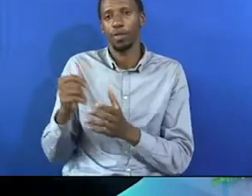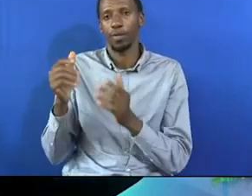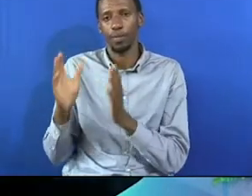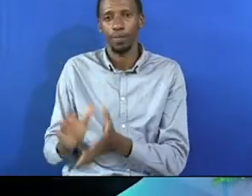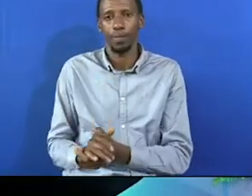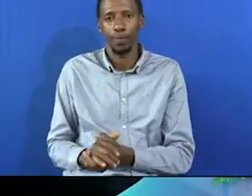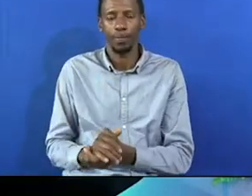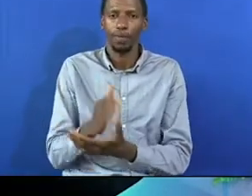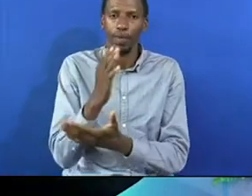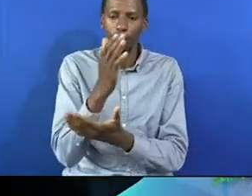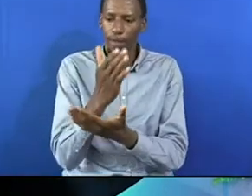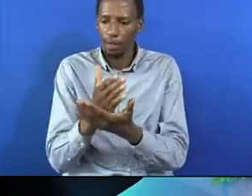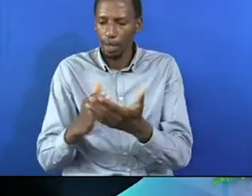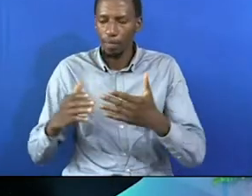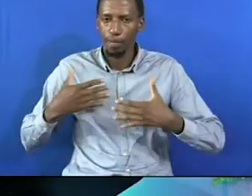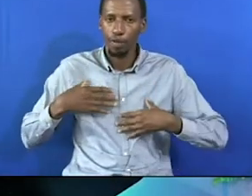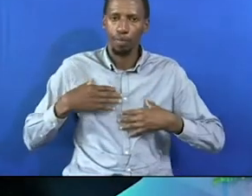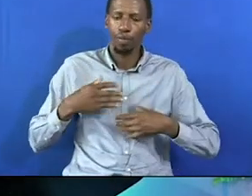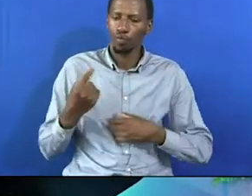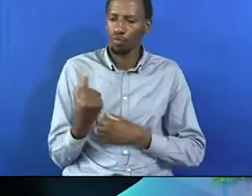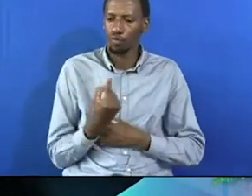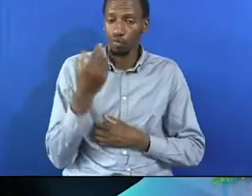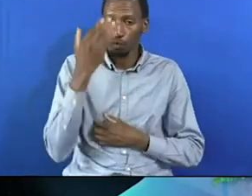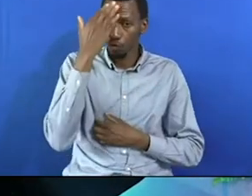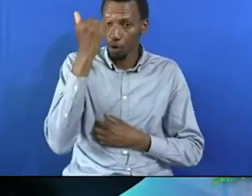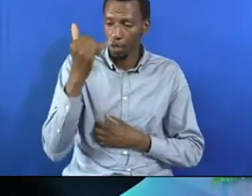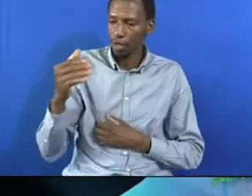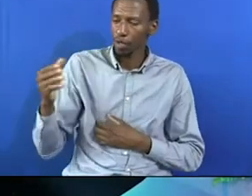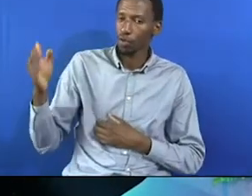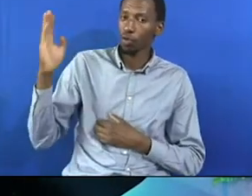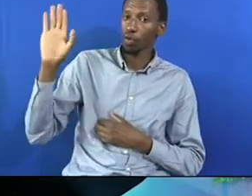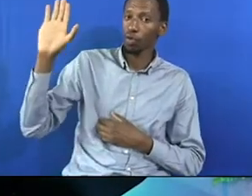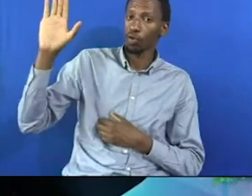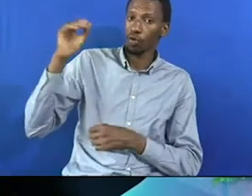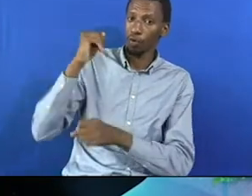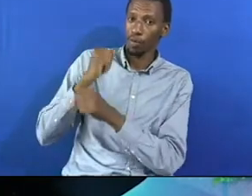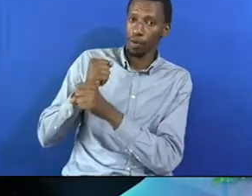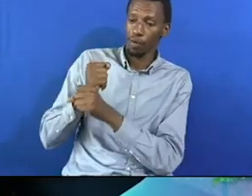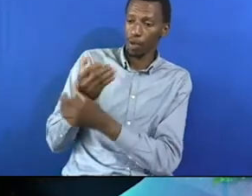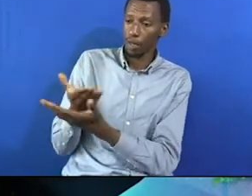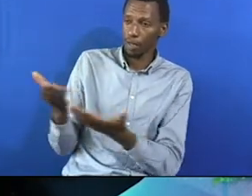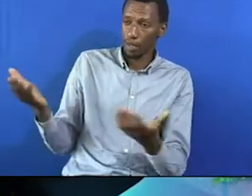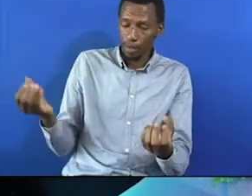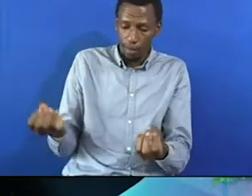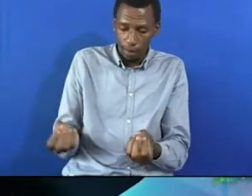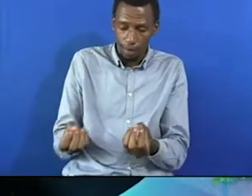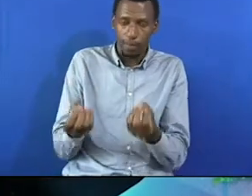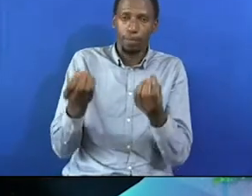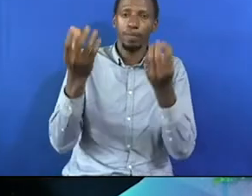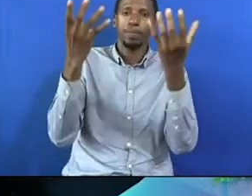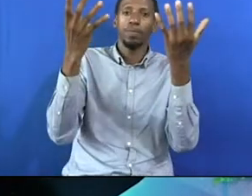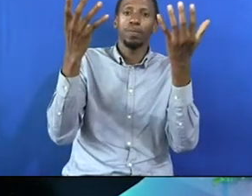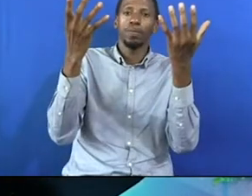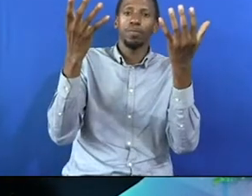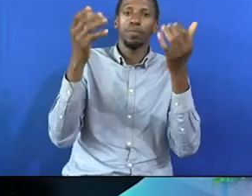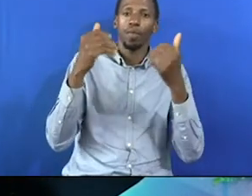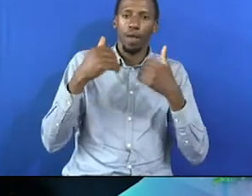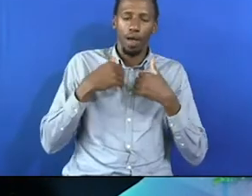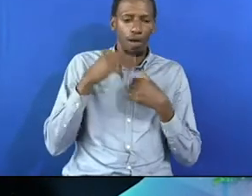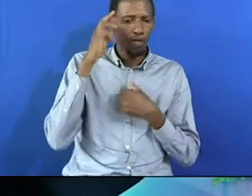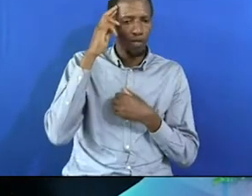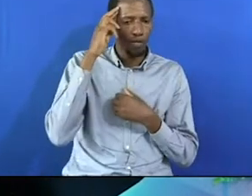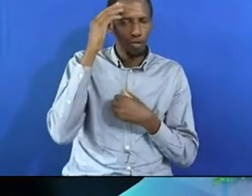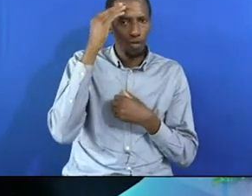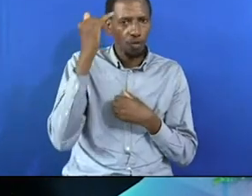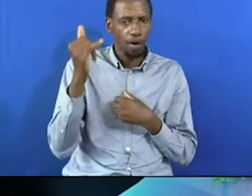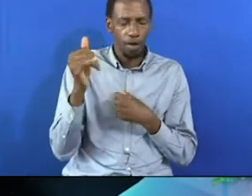Some are single for the sake of God's work. It is a sacrifice they have made. There is a reason why someone would